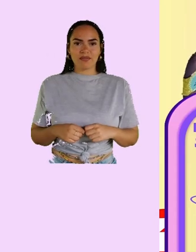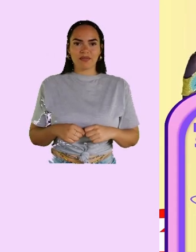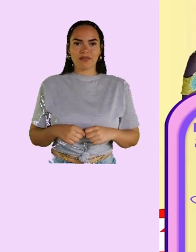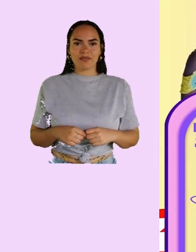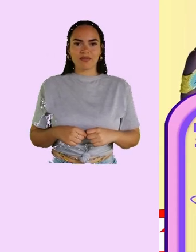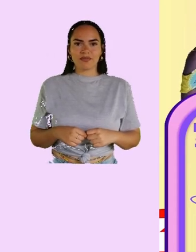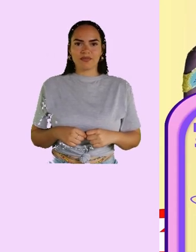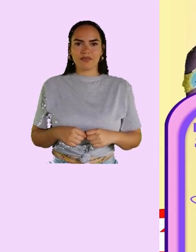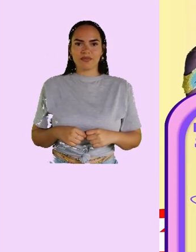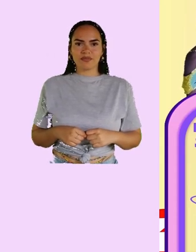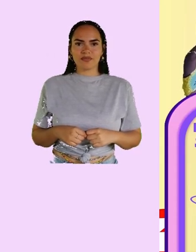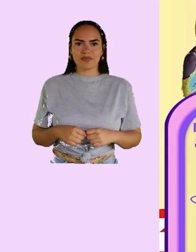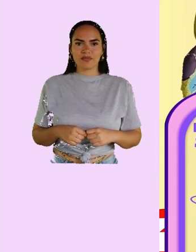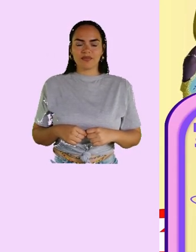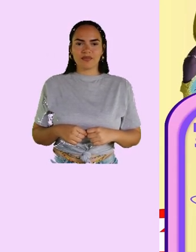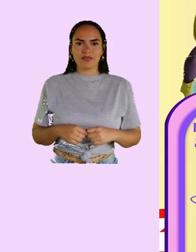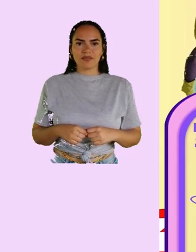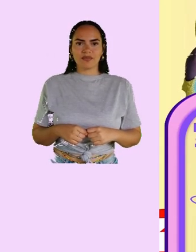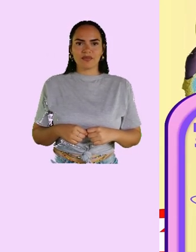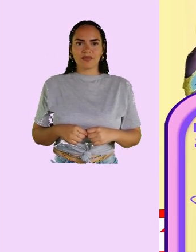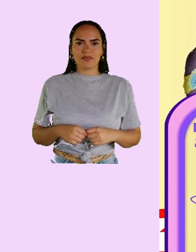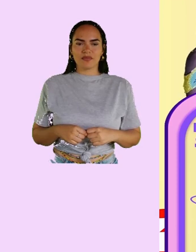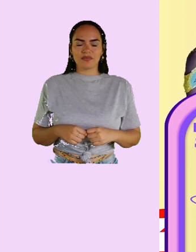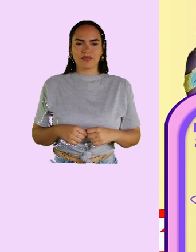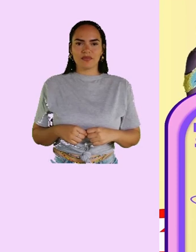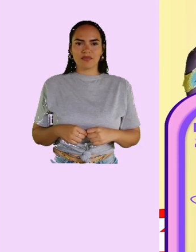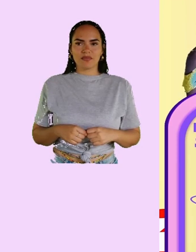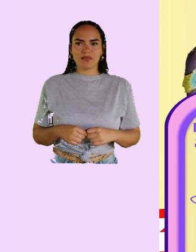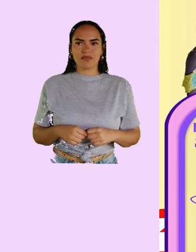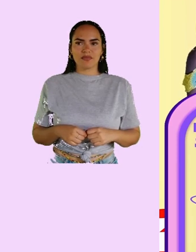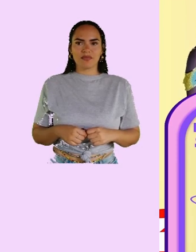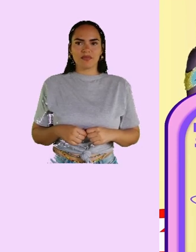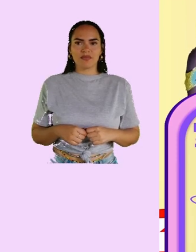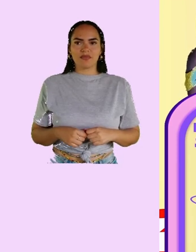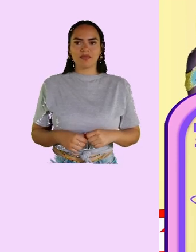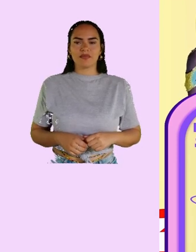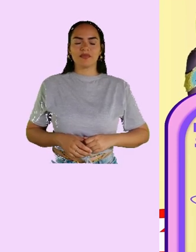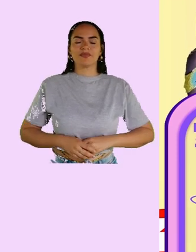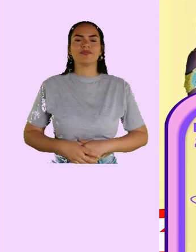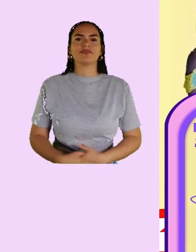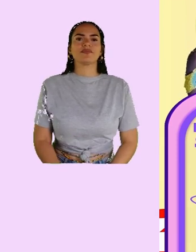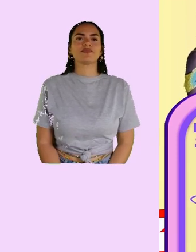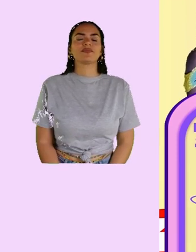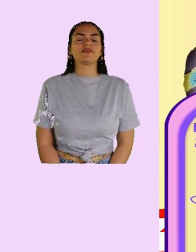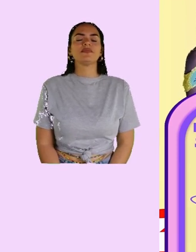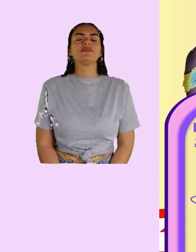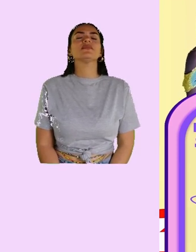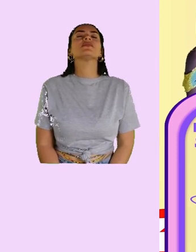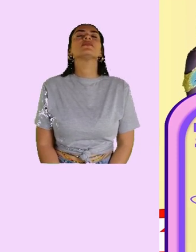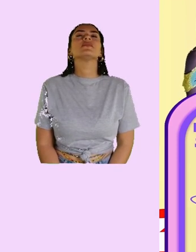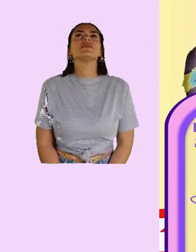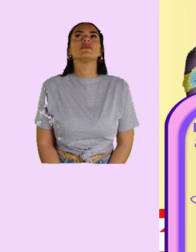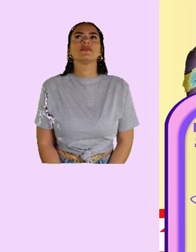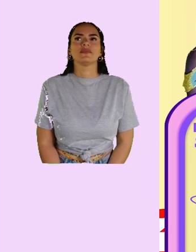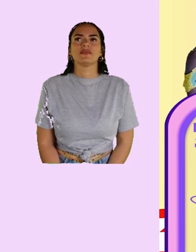I think you mean Scorpio. And no, fun fact, there are no water signs anywhere in our birth chart. So,